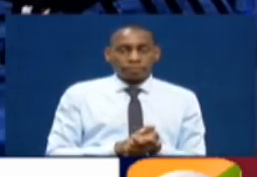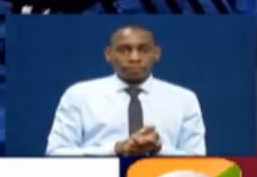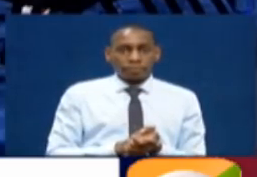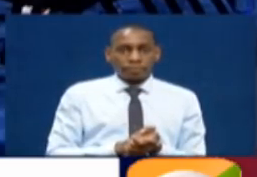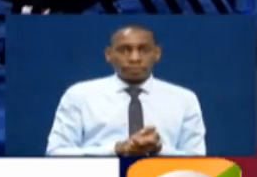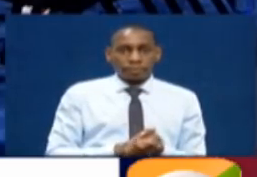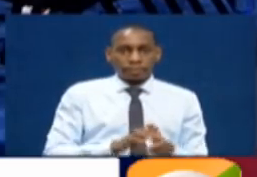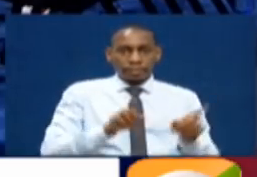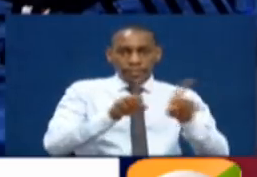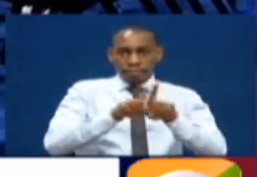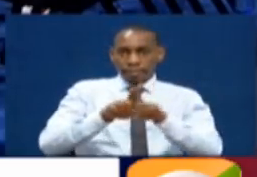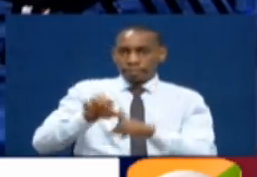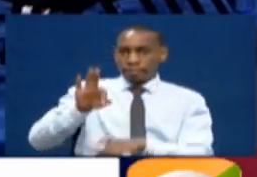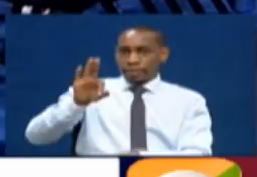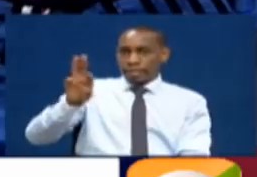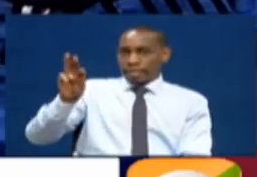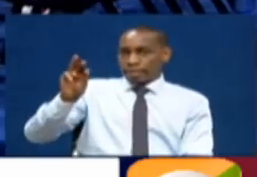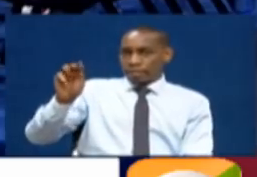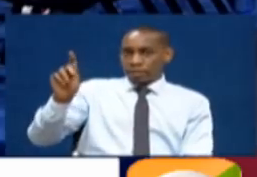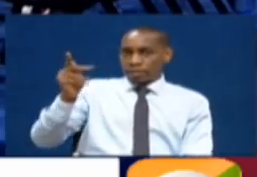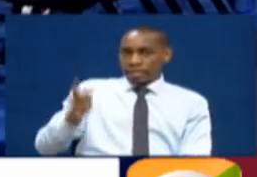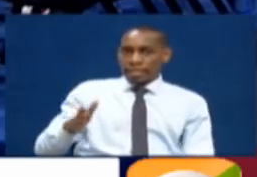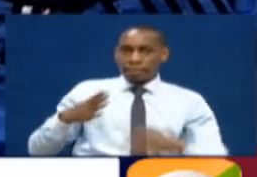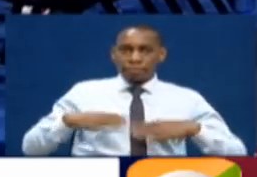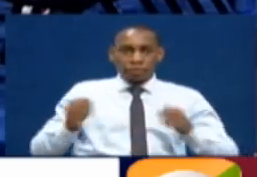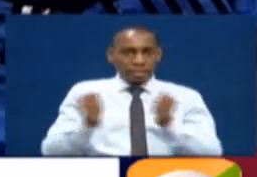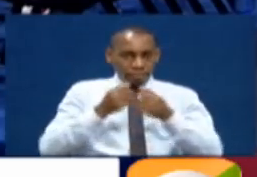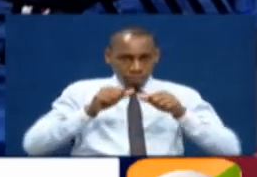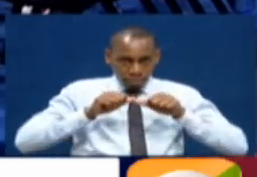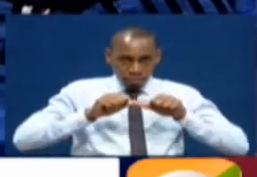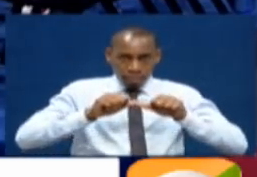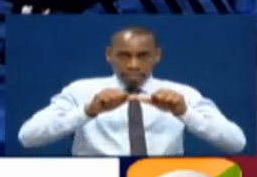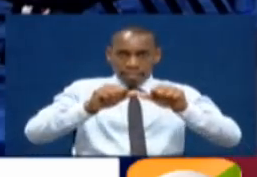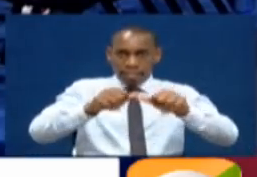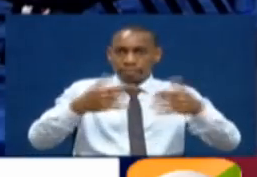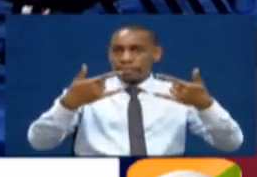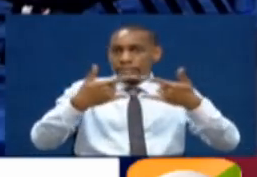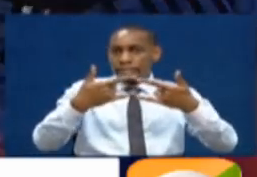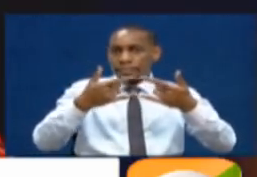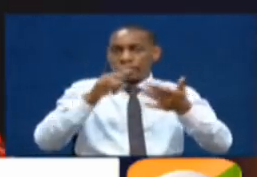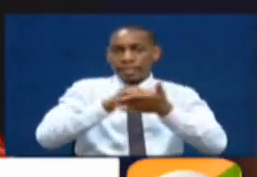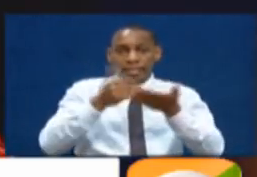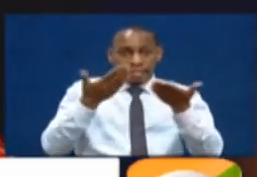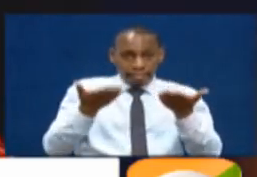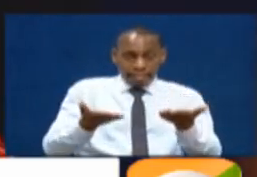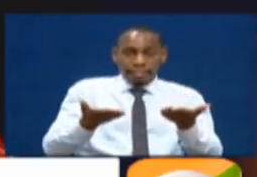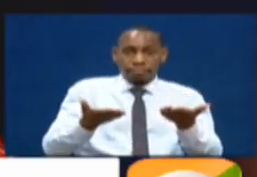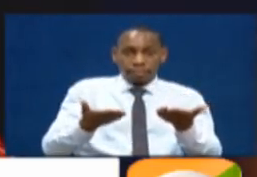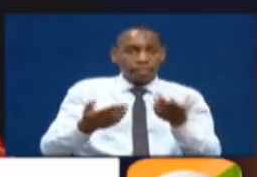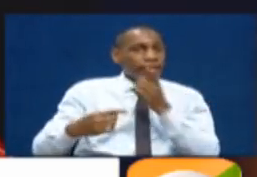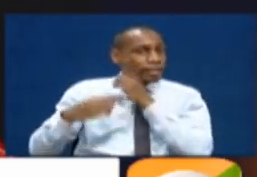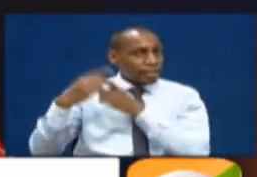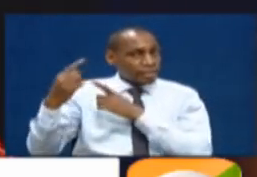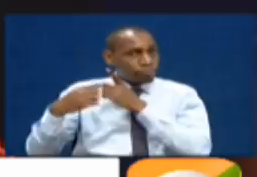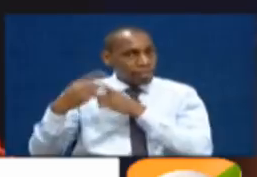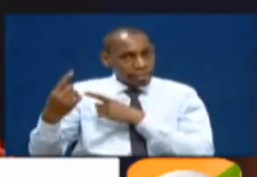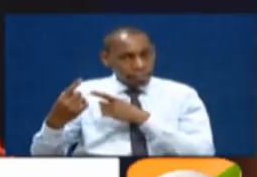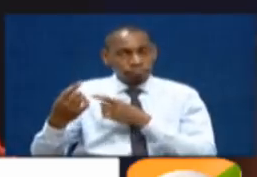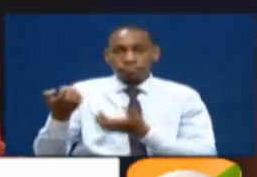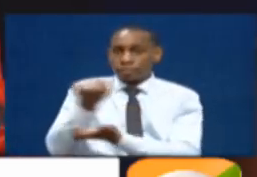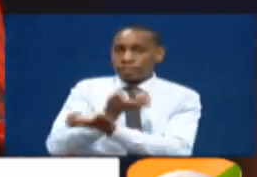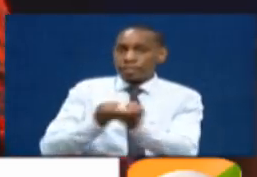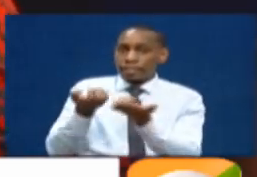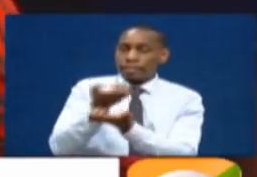the 3 million Kenyans can still not sustain the gaps that we are currently experiencing within the